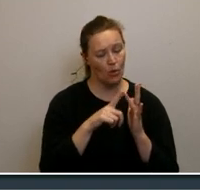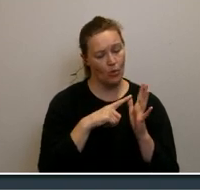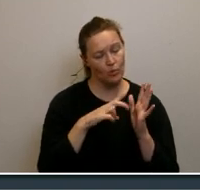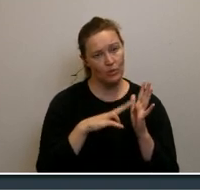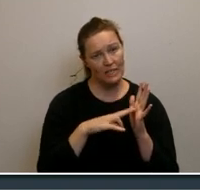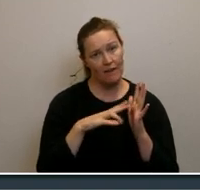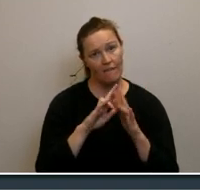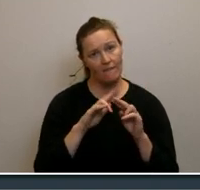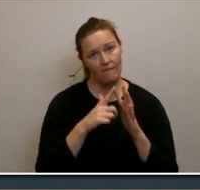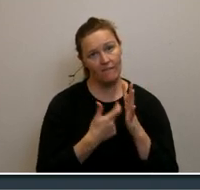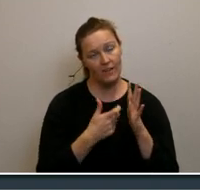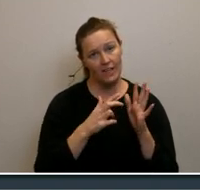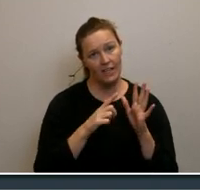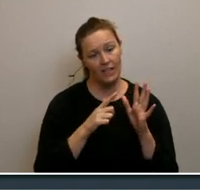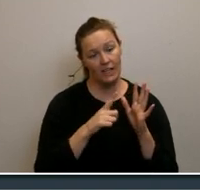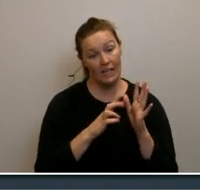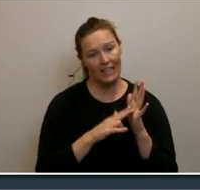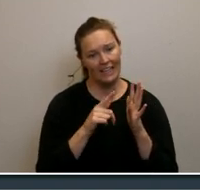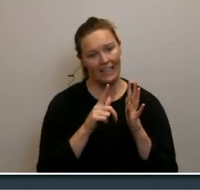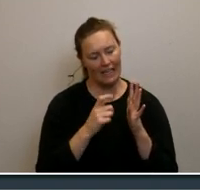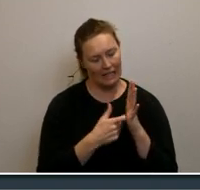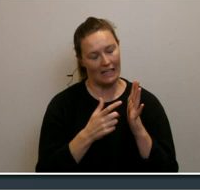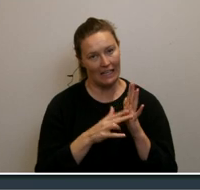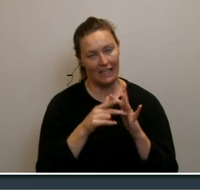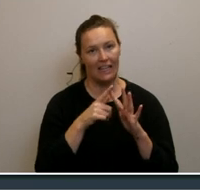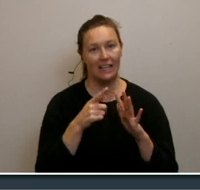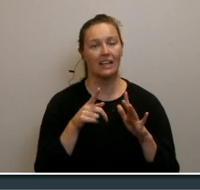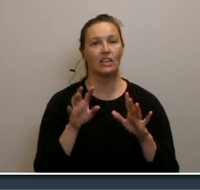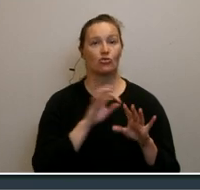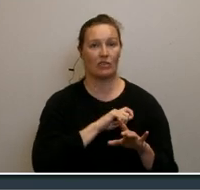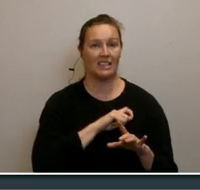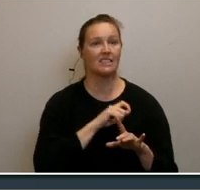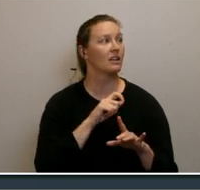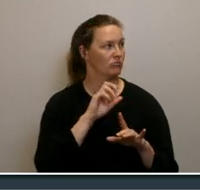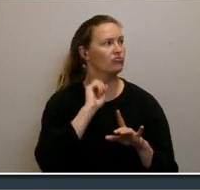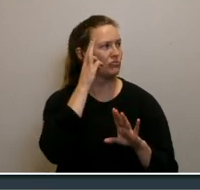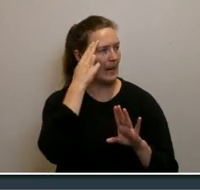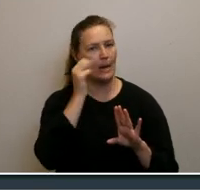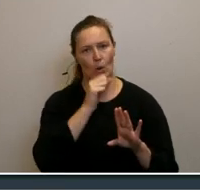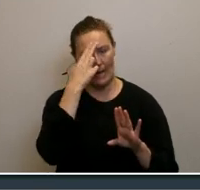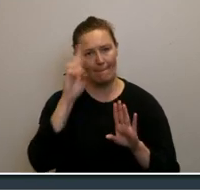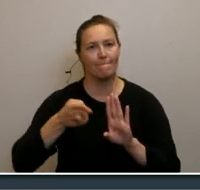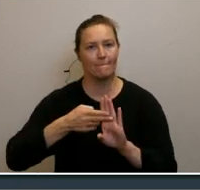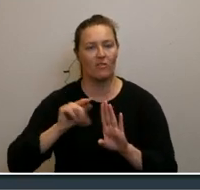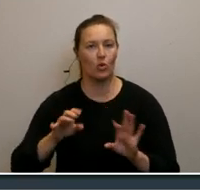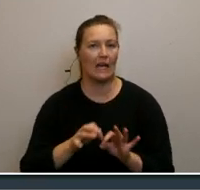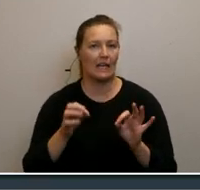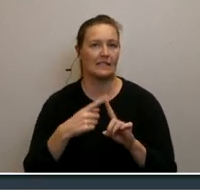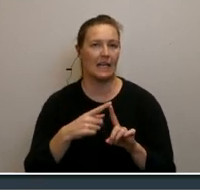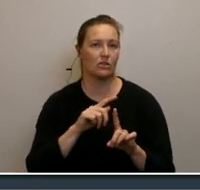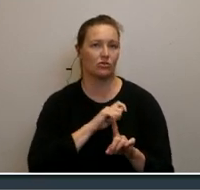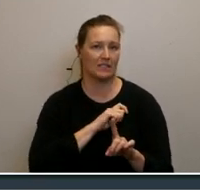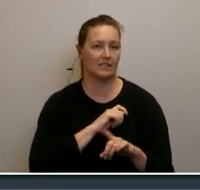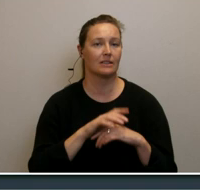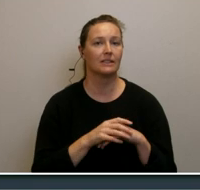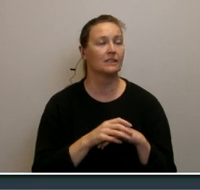now agreed to the naming of the gardens themselves as the Joan Fernie Gardens and Arboretum, which will be the home of the new Cranford.